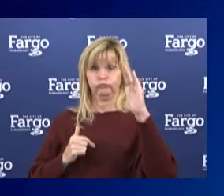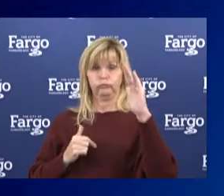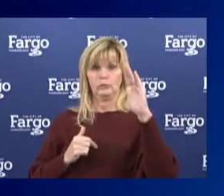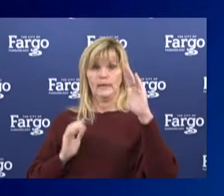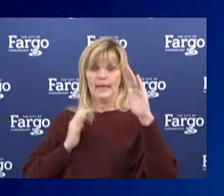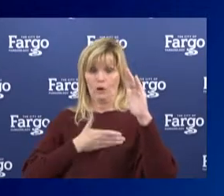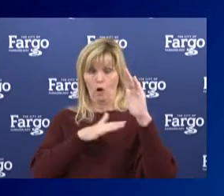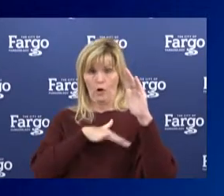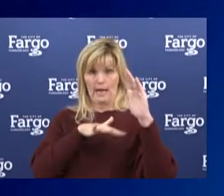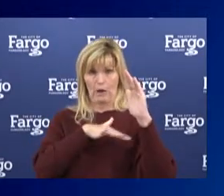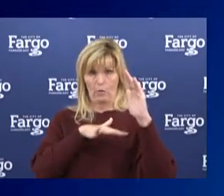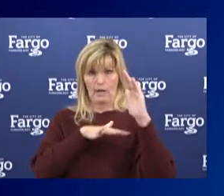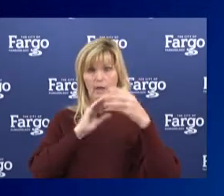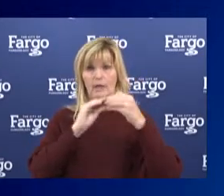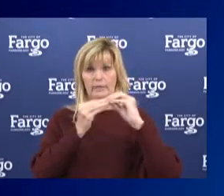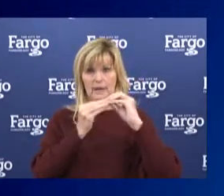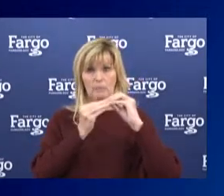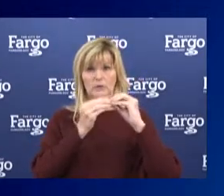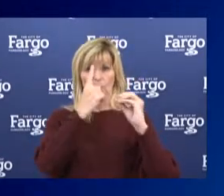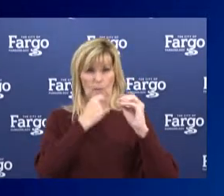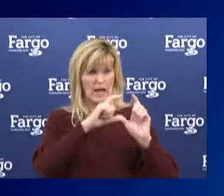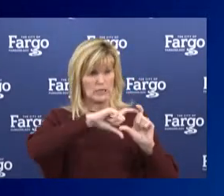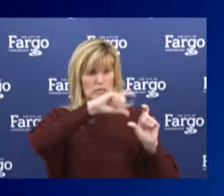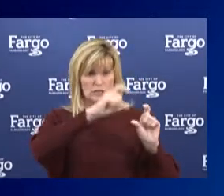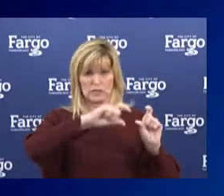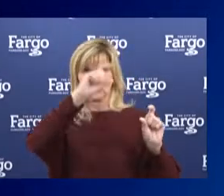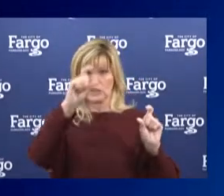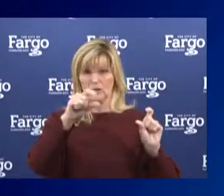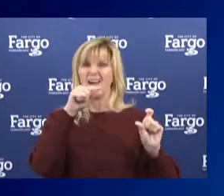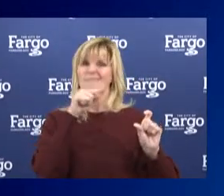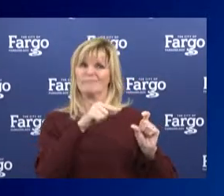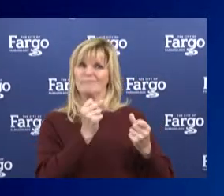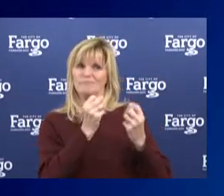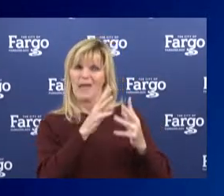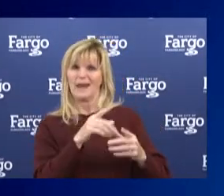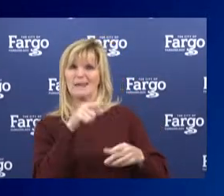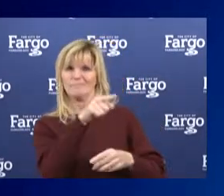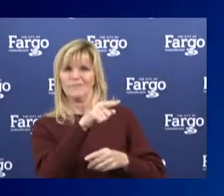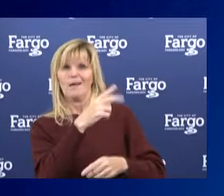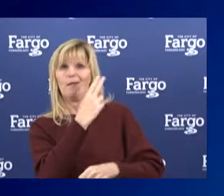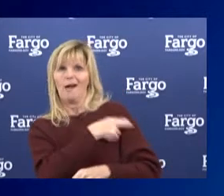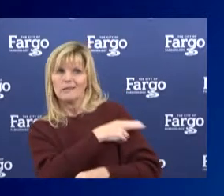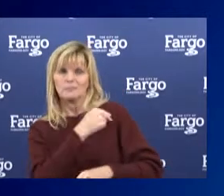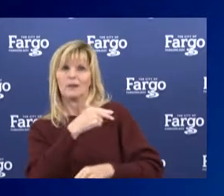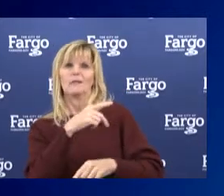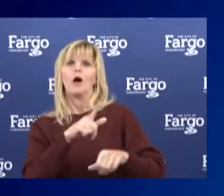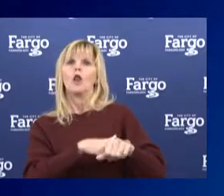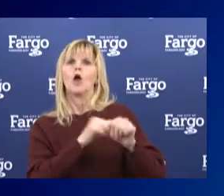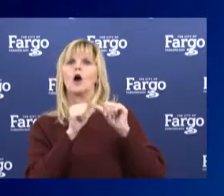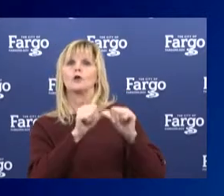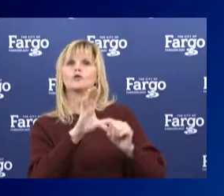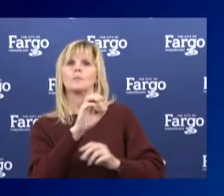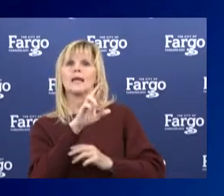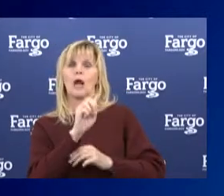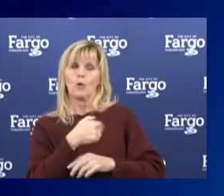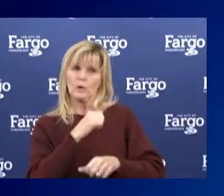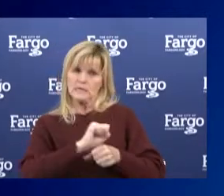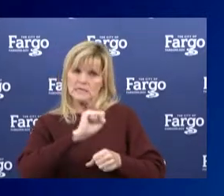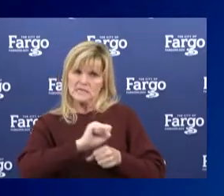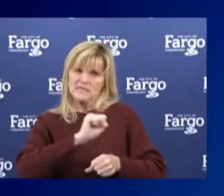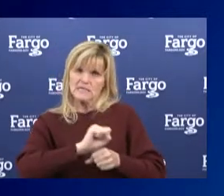our area, a lot of the cases were in our long-term care staff and residents. And we've strived very hard to try